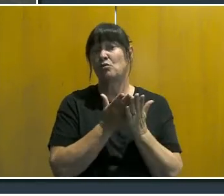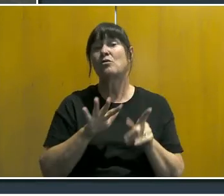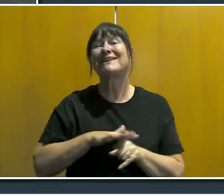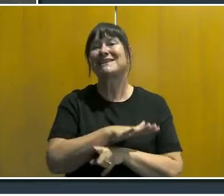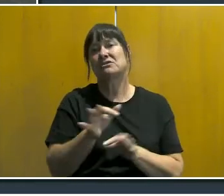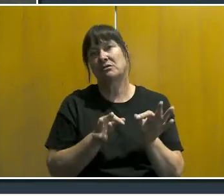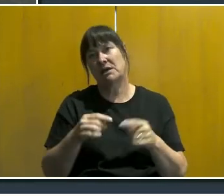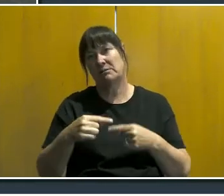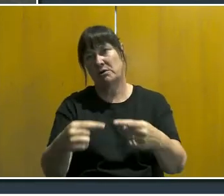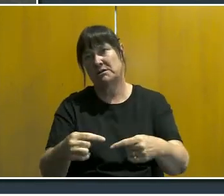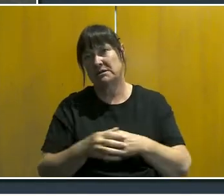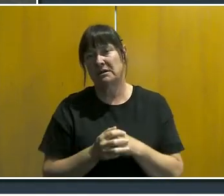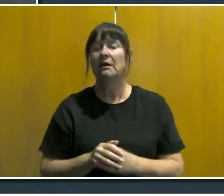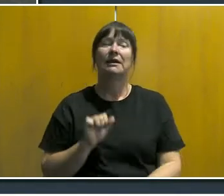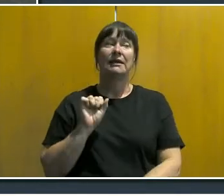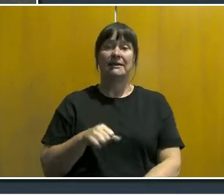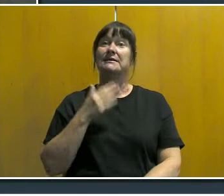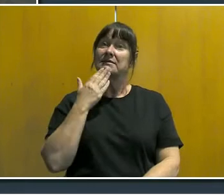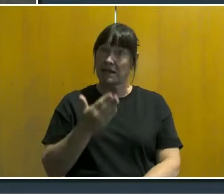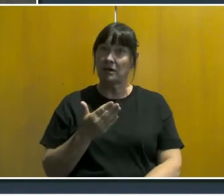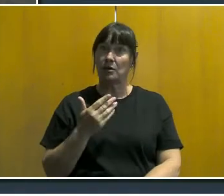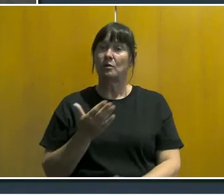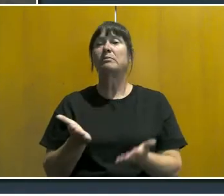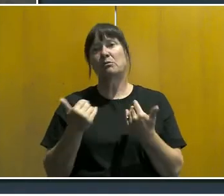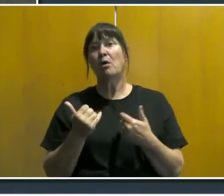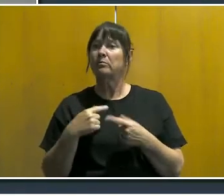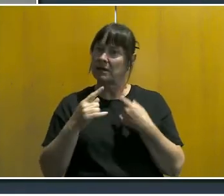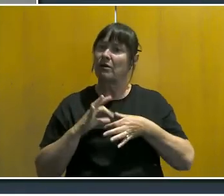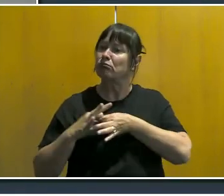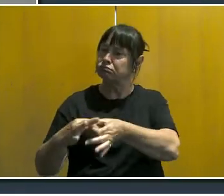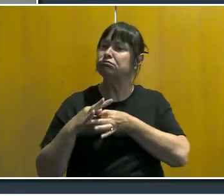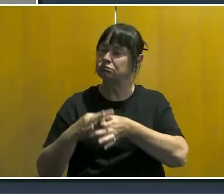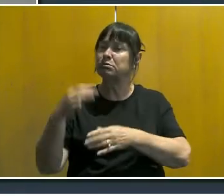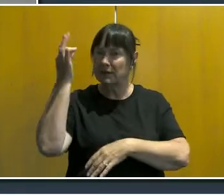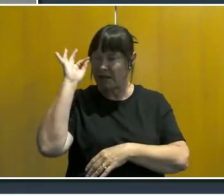process. Thank you. I mean, we would welcome the opportunity to continue to engage with you on that. Thank you.